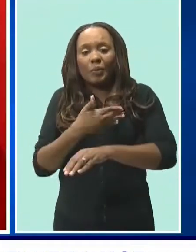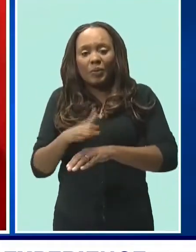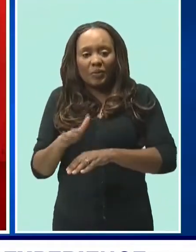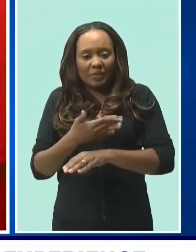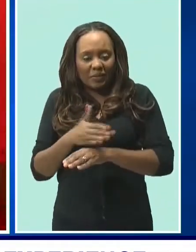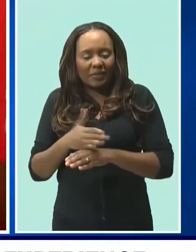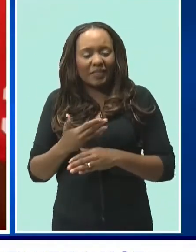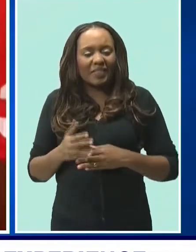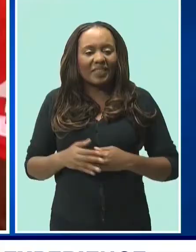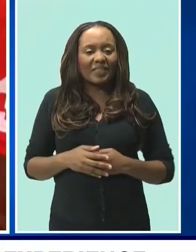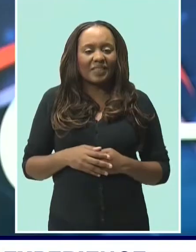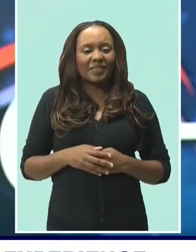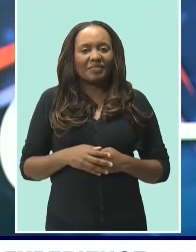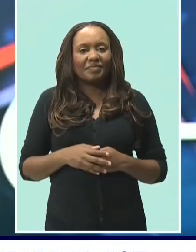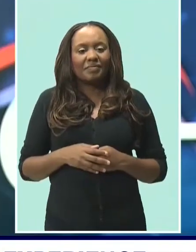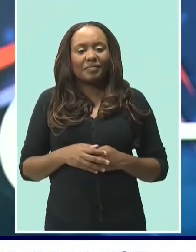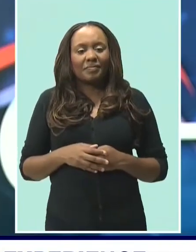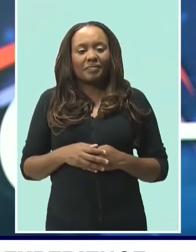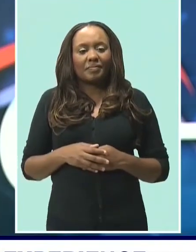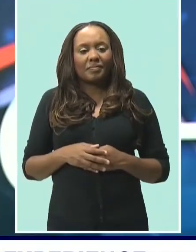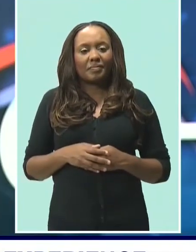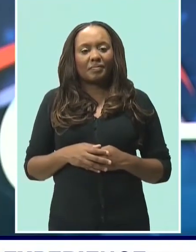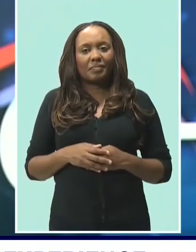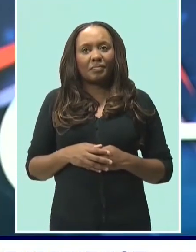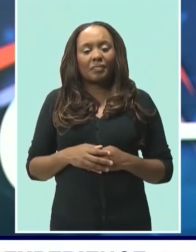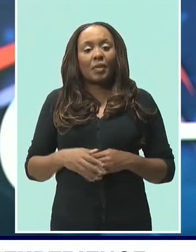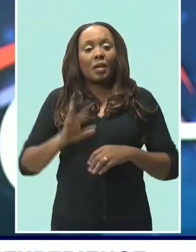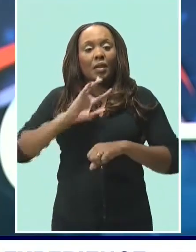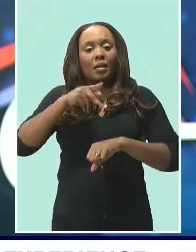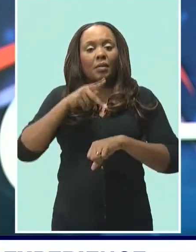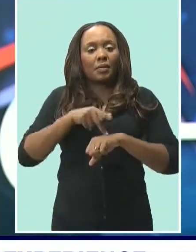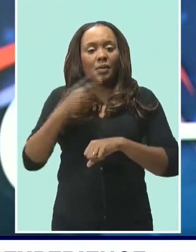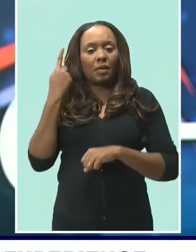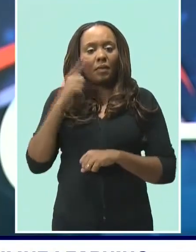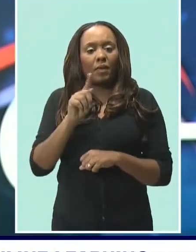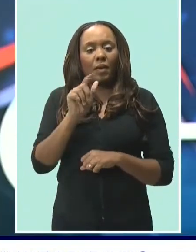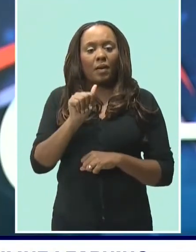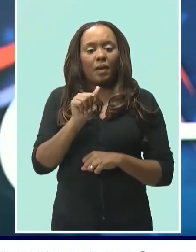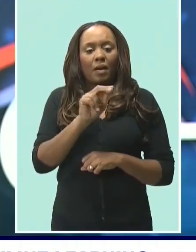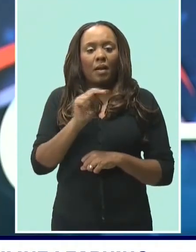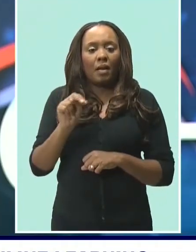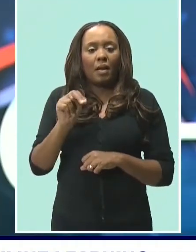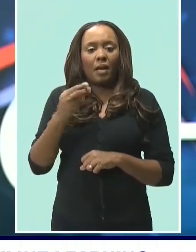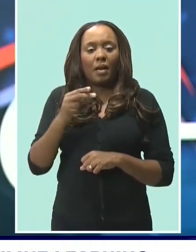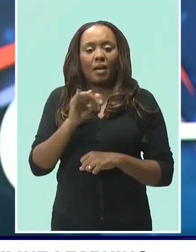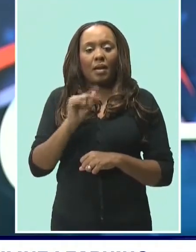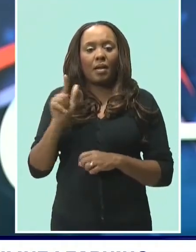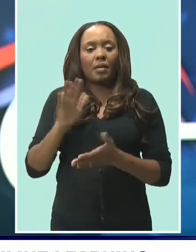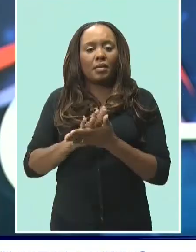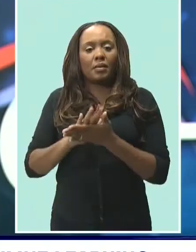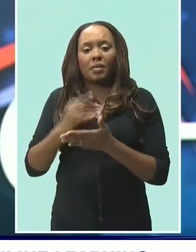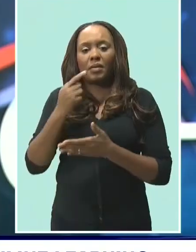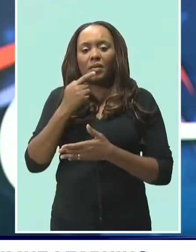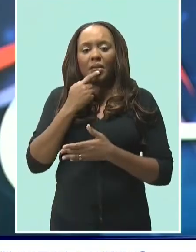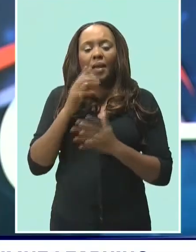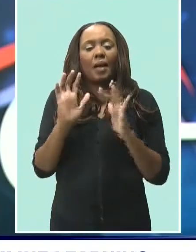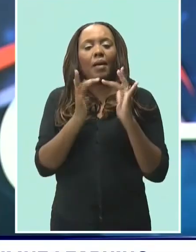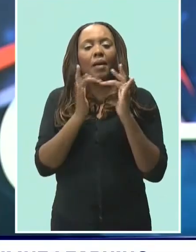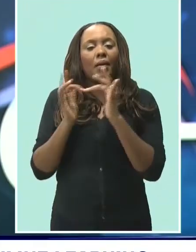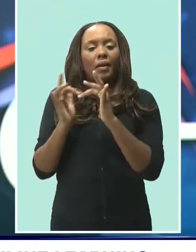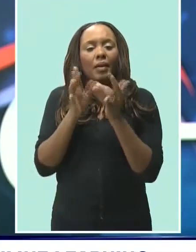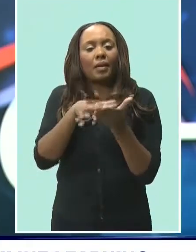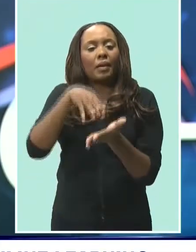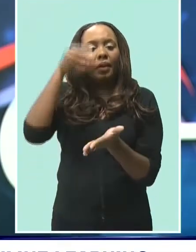Jones, CBC News. Thanks, Shane. The principal of the Ann Hill School has described the move to online learning